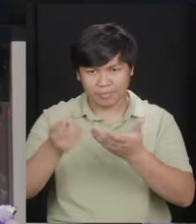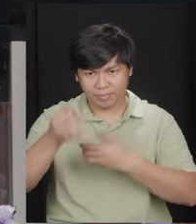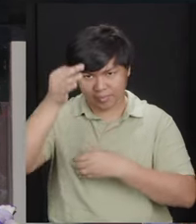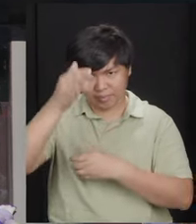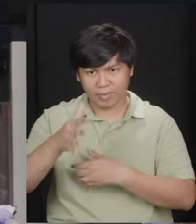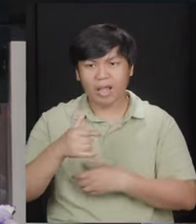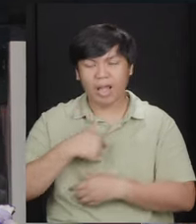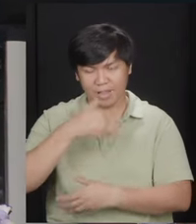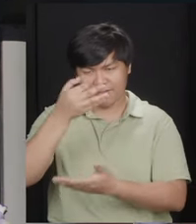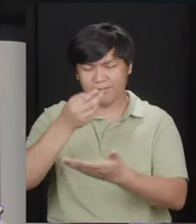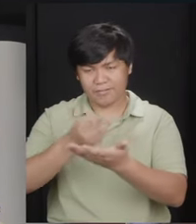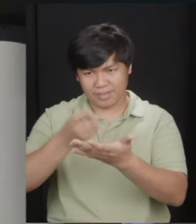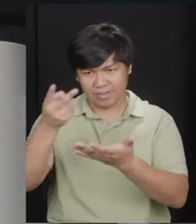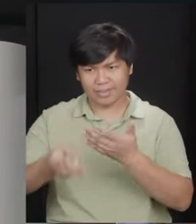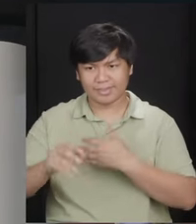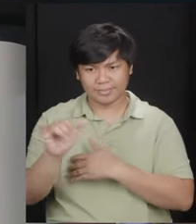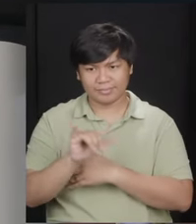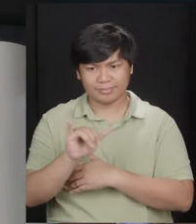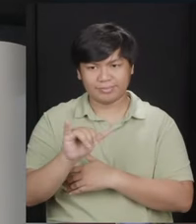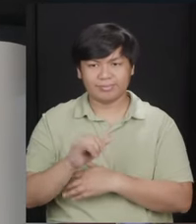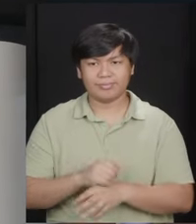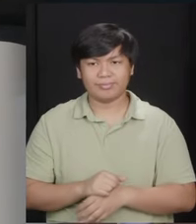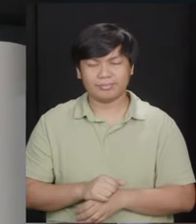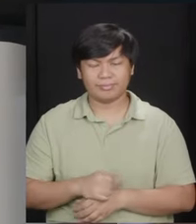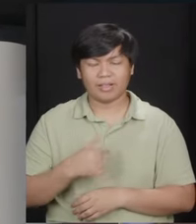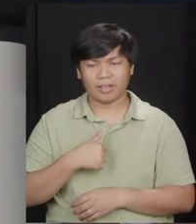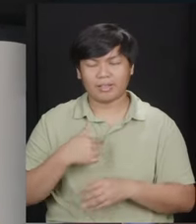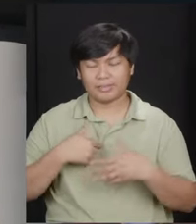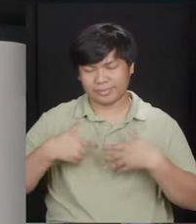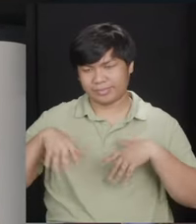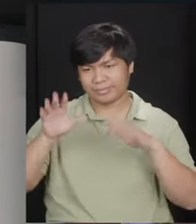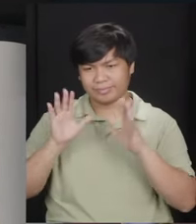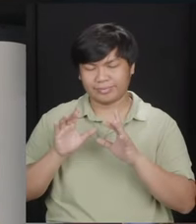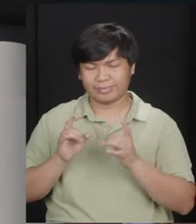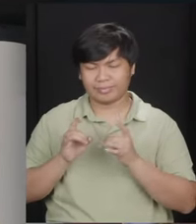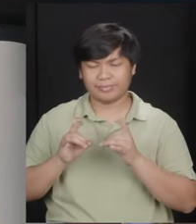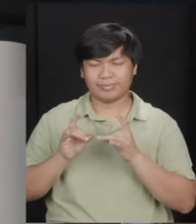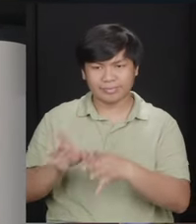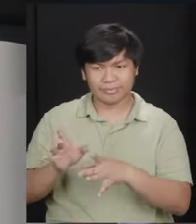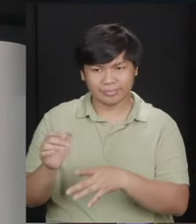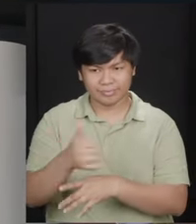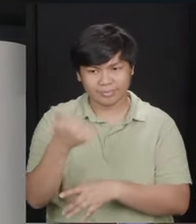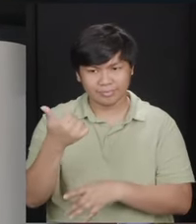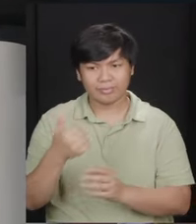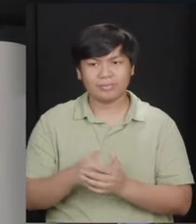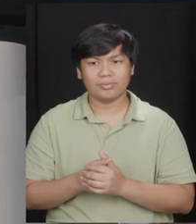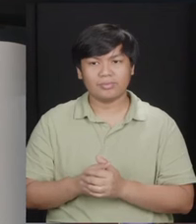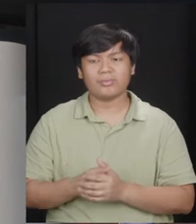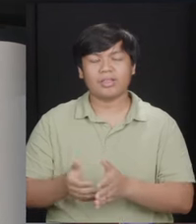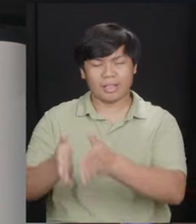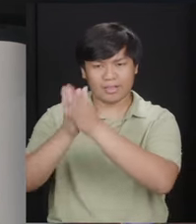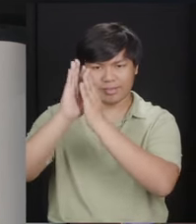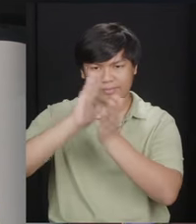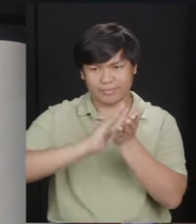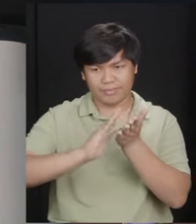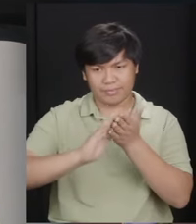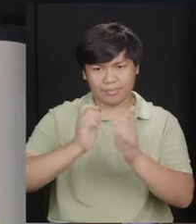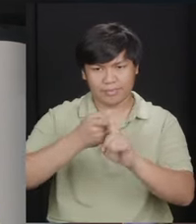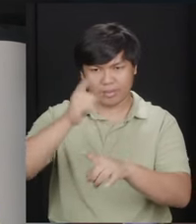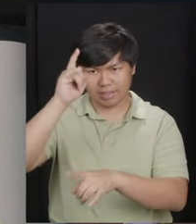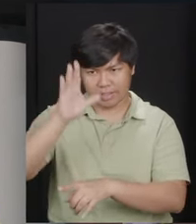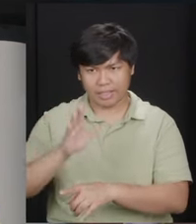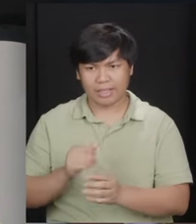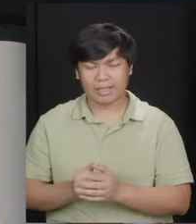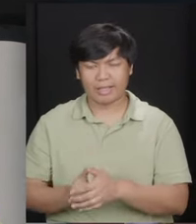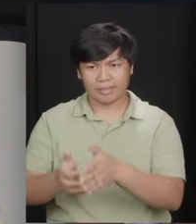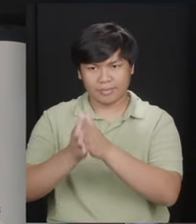I fail too. I do give way sometimes to hate and unforgiveness. Then you ask forgiveness from God. If need be,